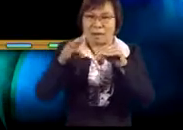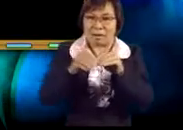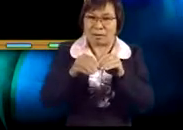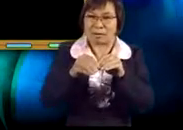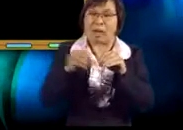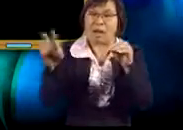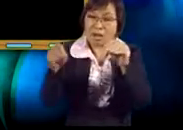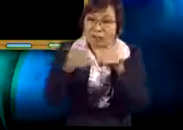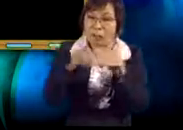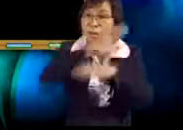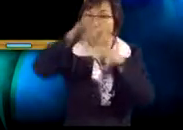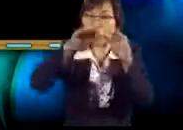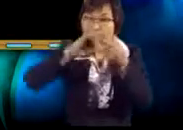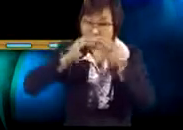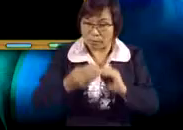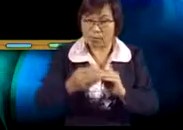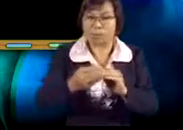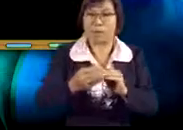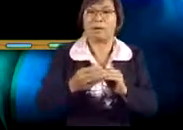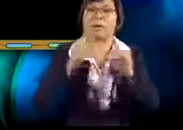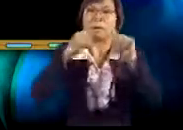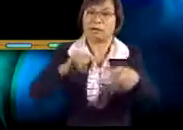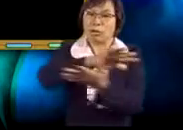And the answer will be a mixed number.